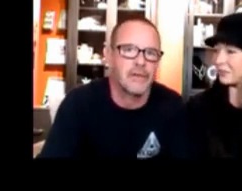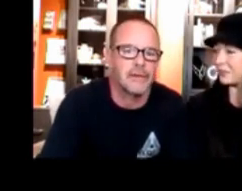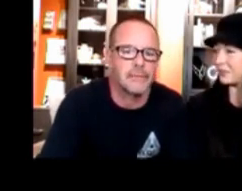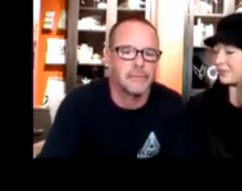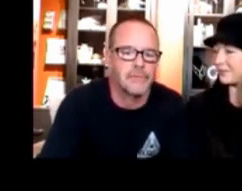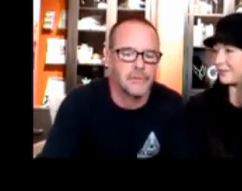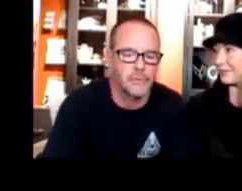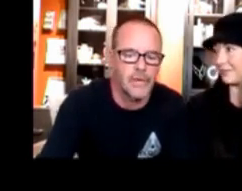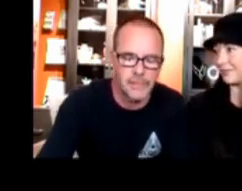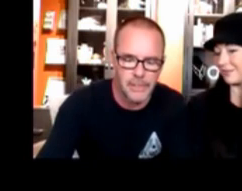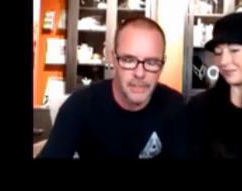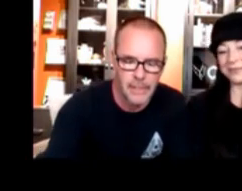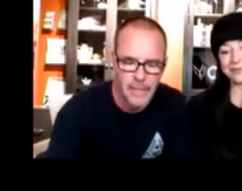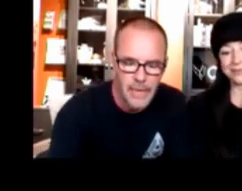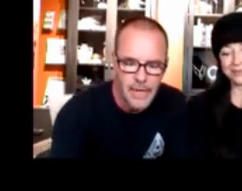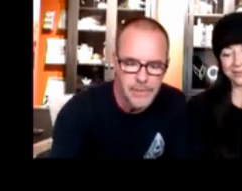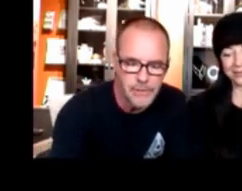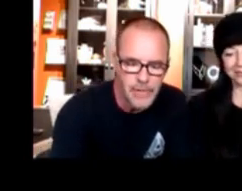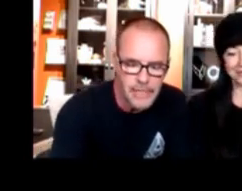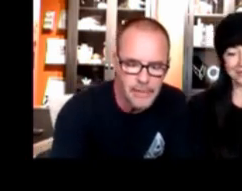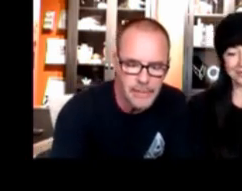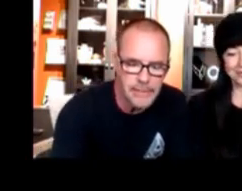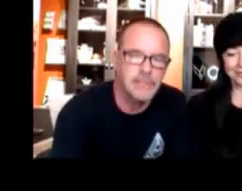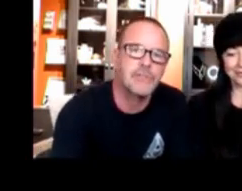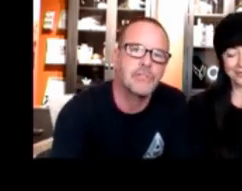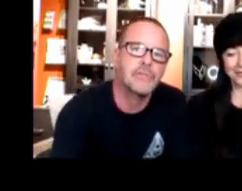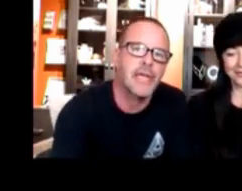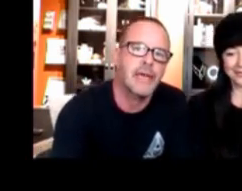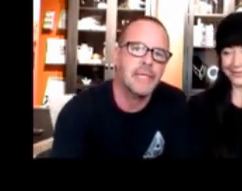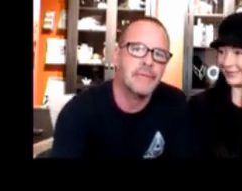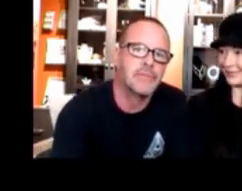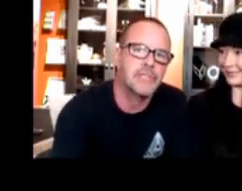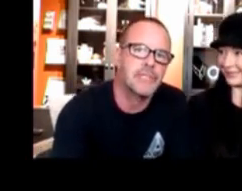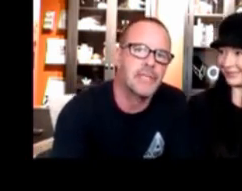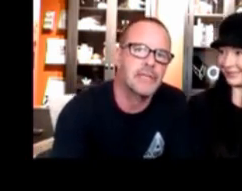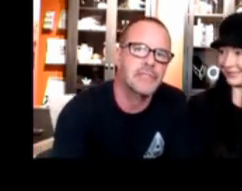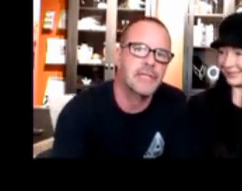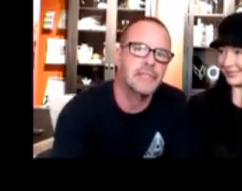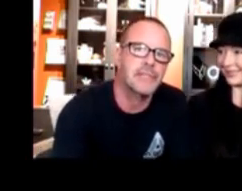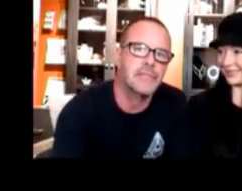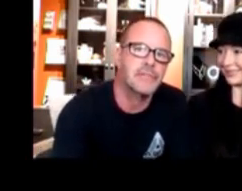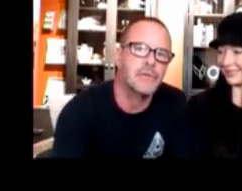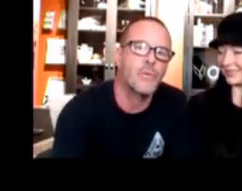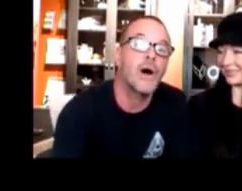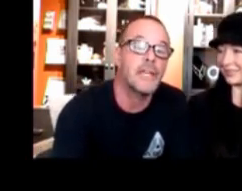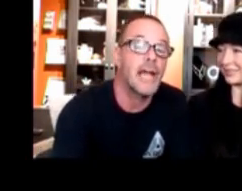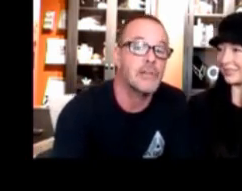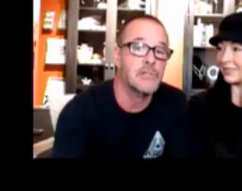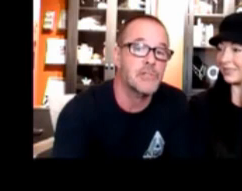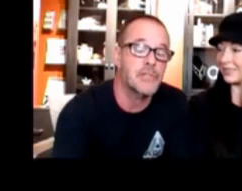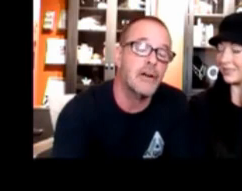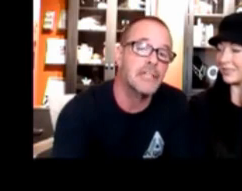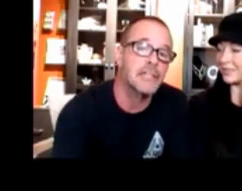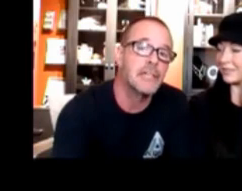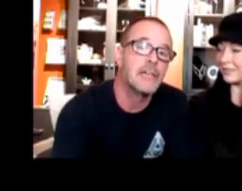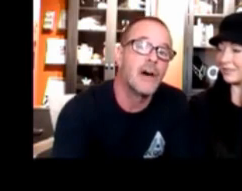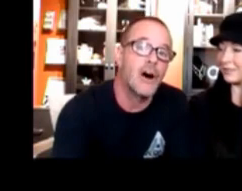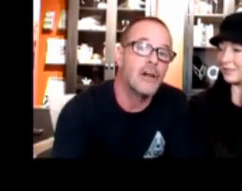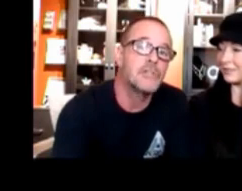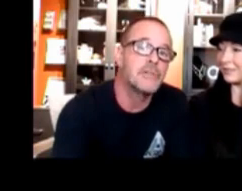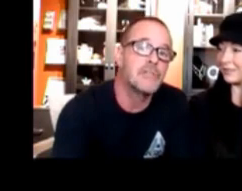stuff for you to watch. And so right now I'd like to introduce Emmy. She, like I said, is the one that actually